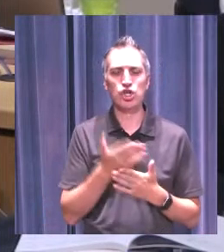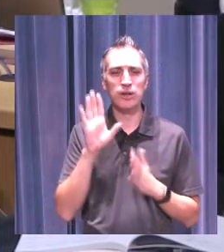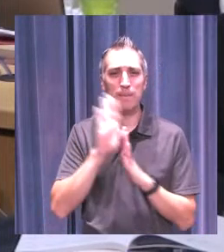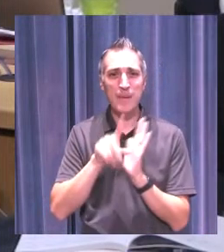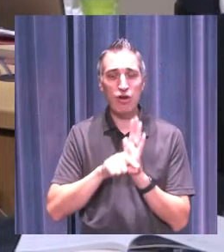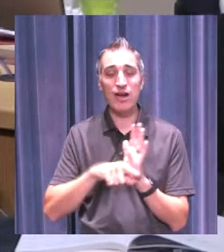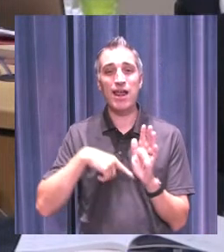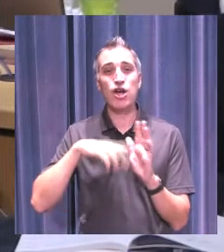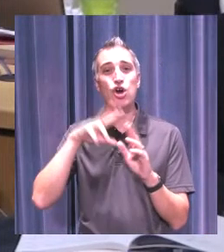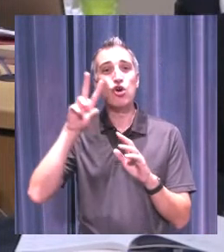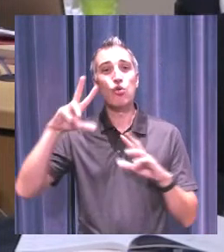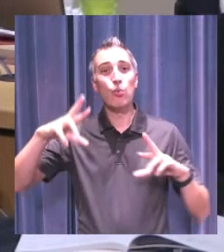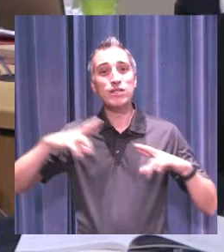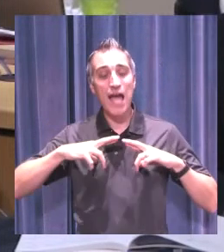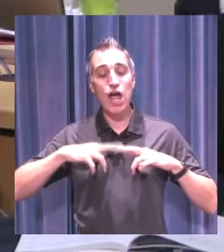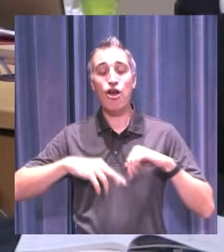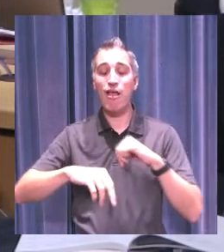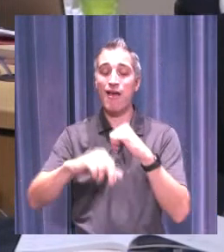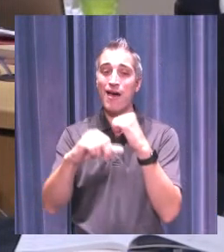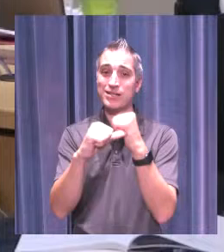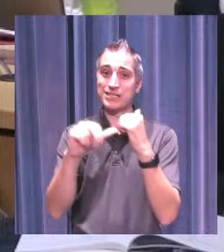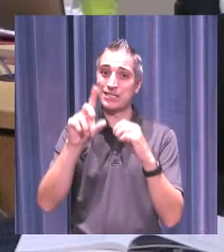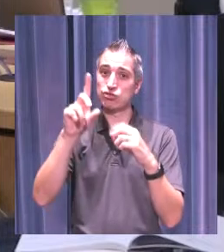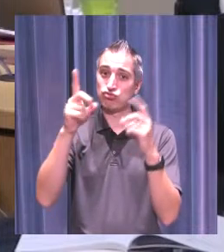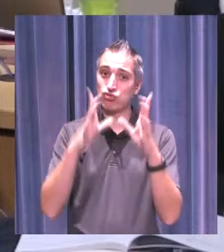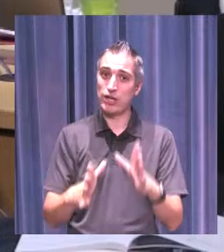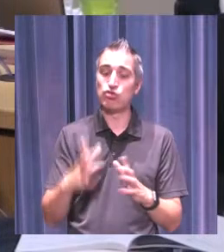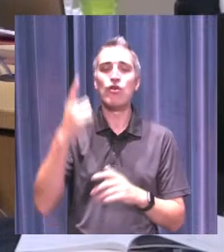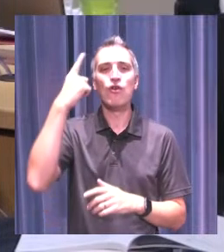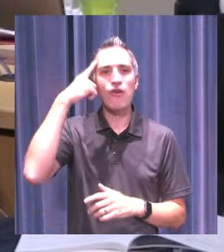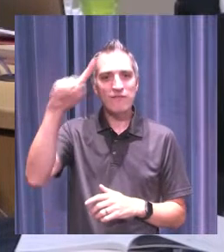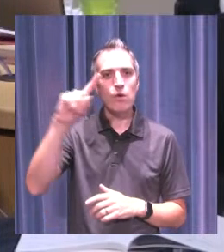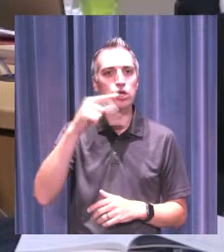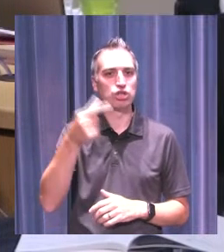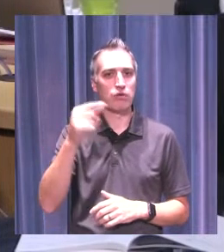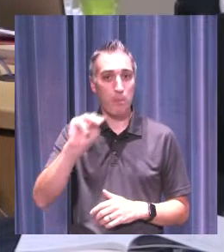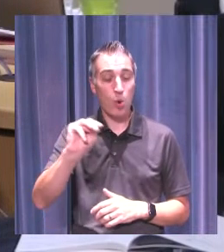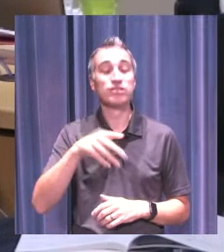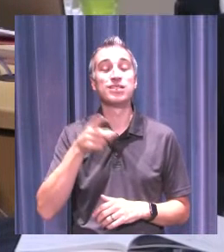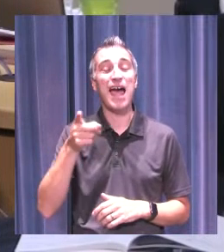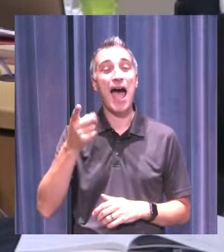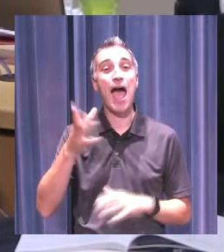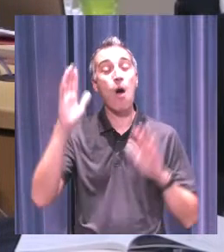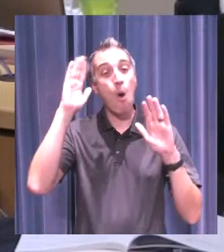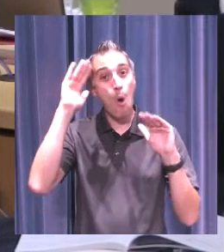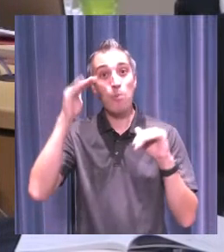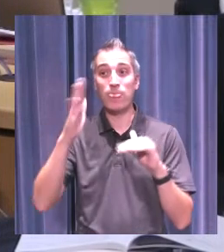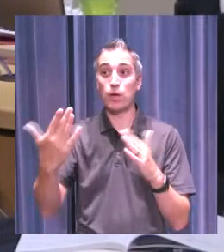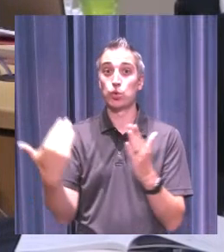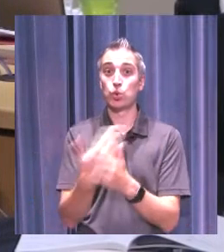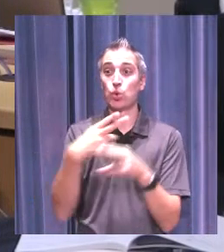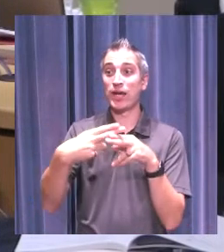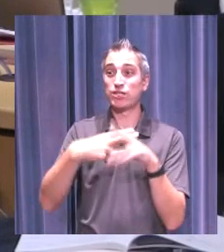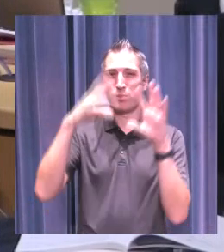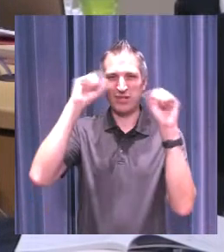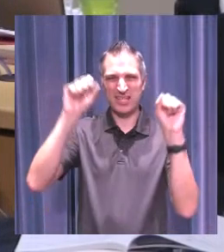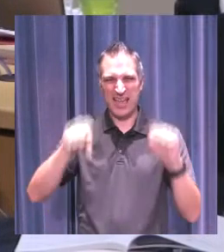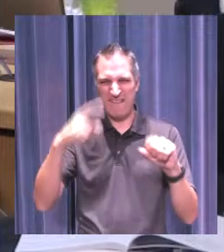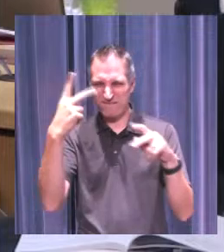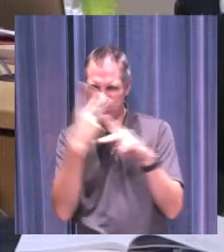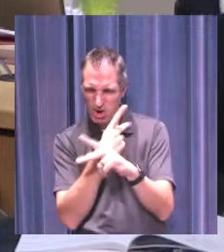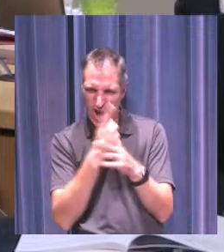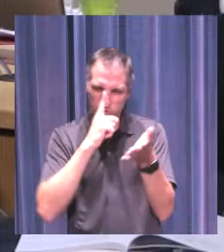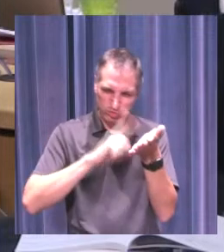assistant treasurer of General Motors. I hope this new interim president can get to the bottom of what's really going on in the college with the